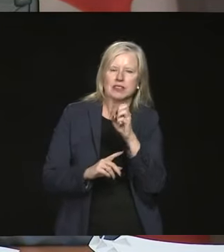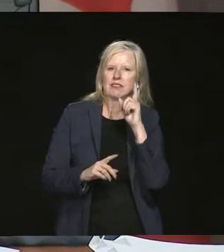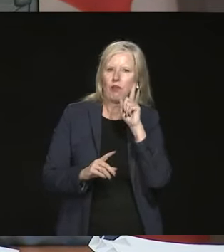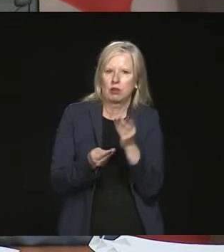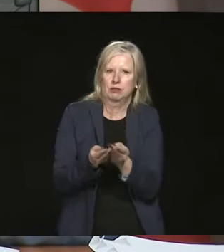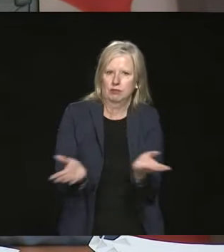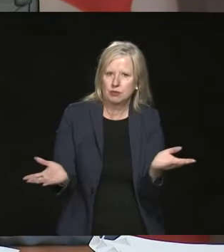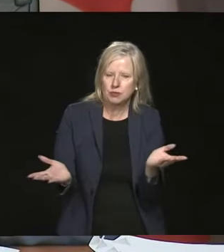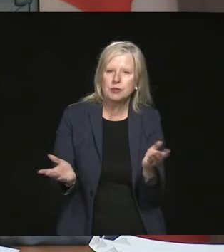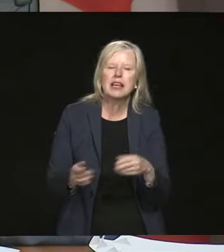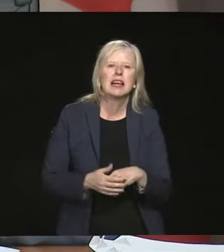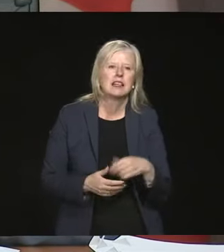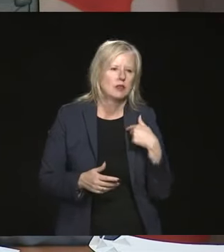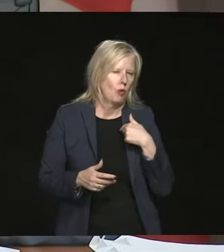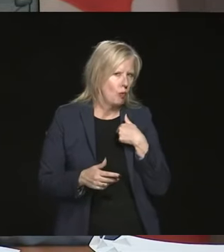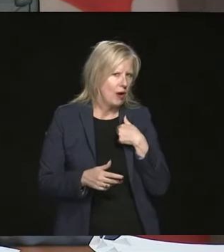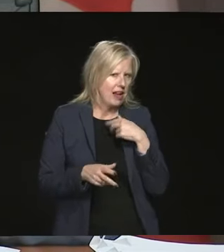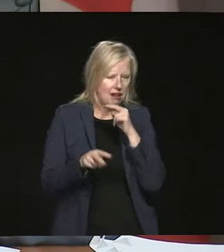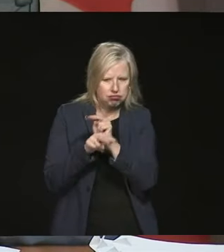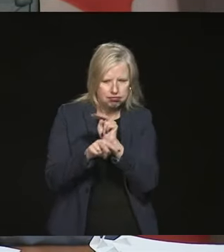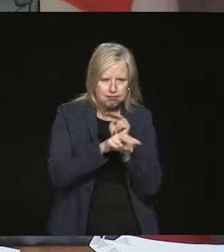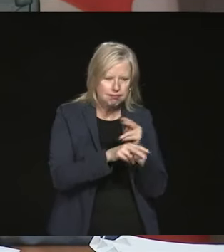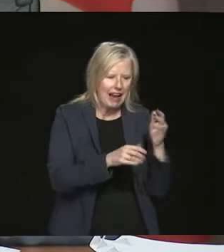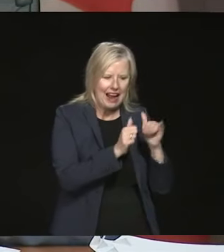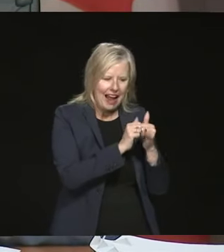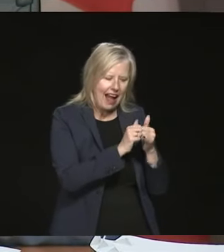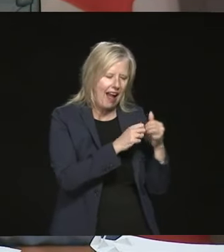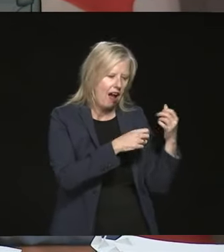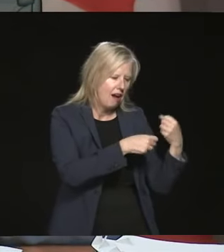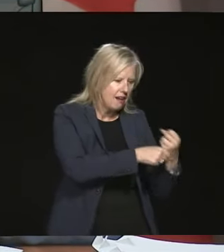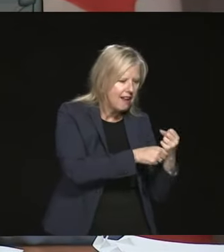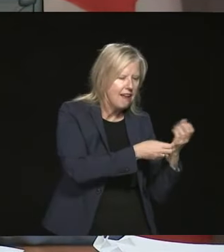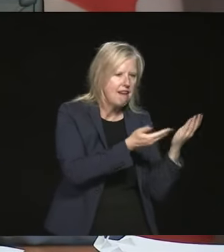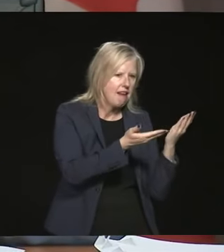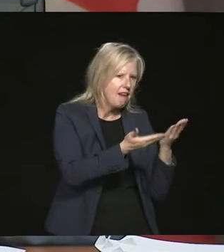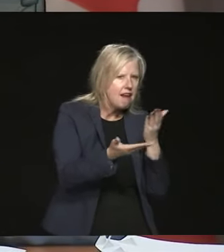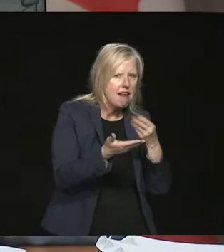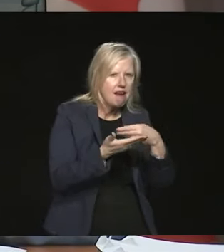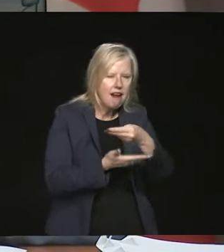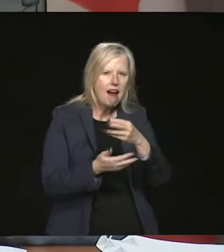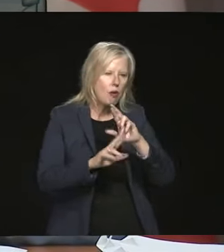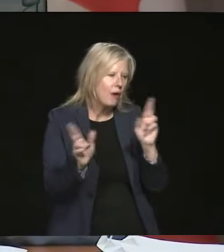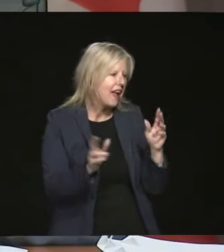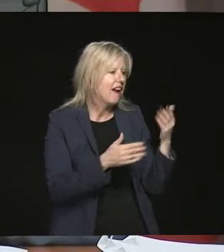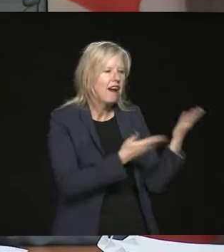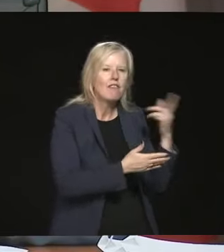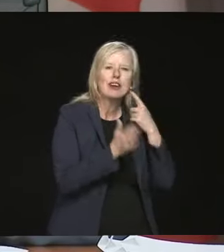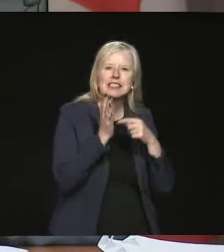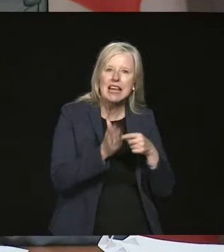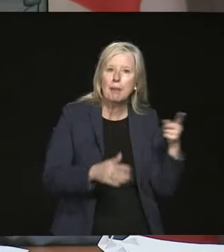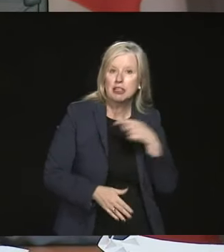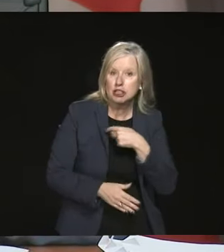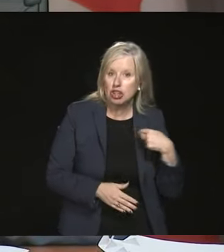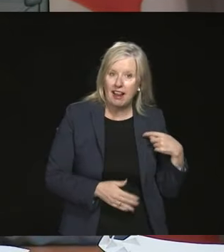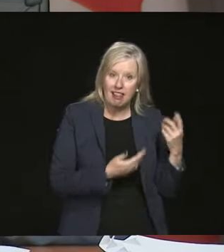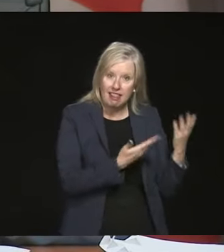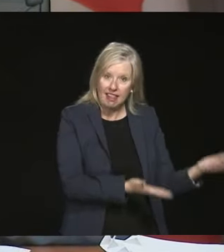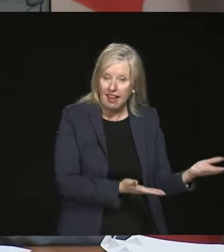that supply chain from start to finish on the ground in China, for example, is a key